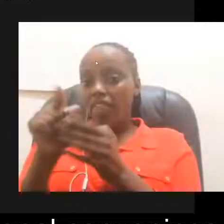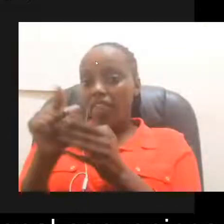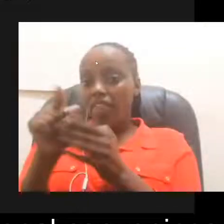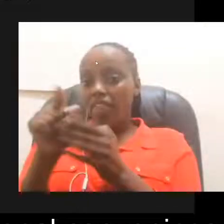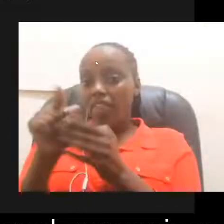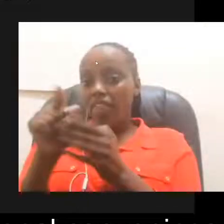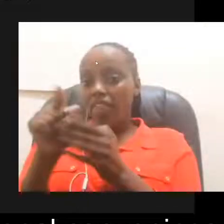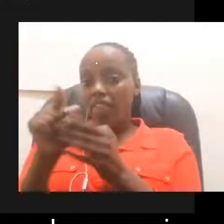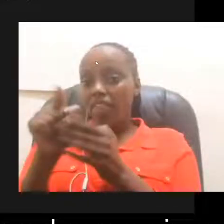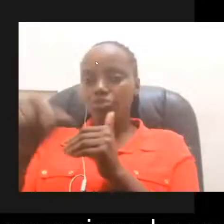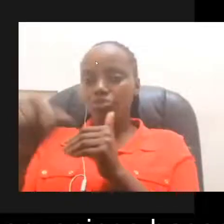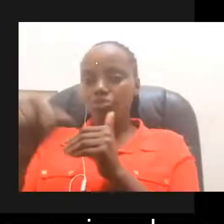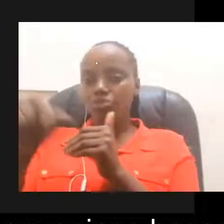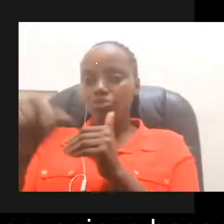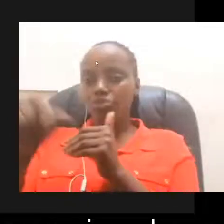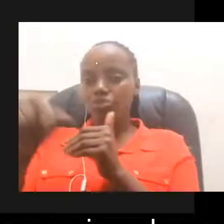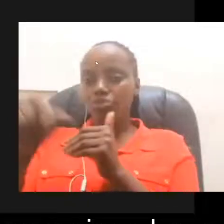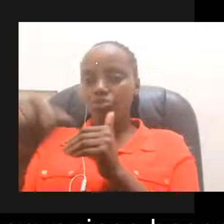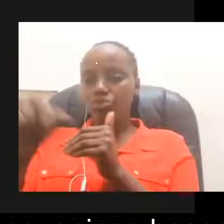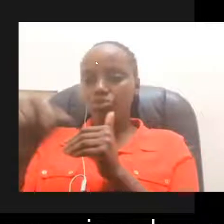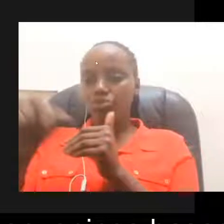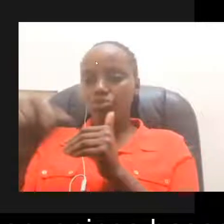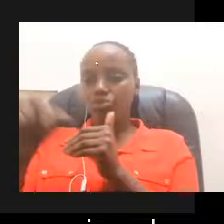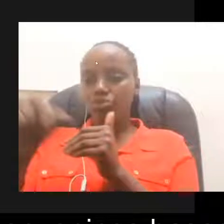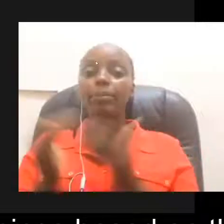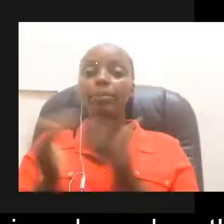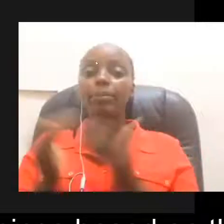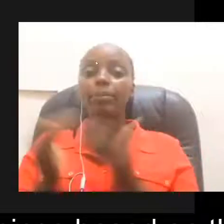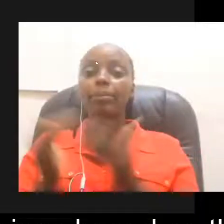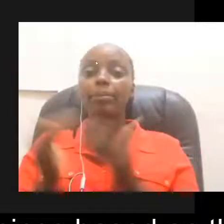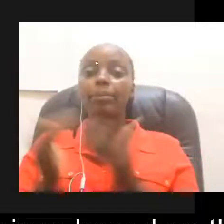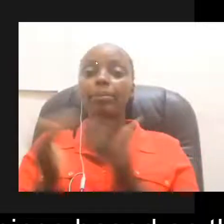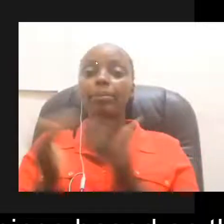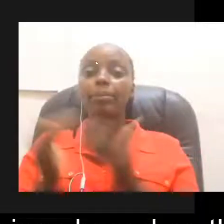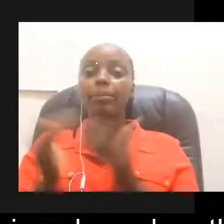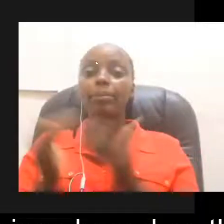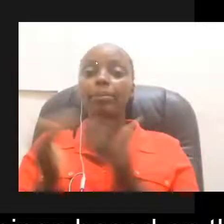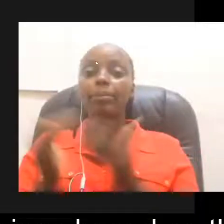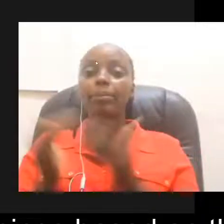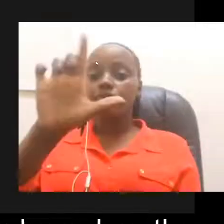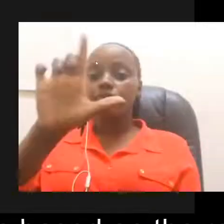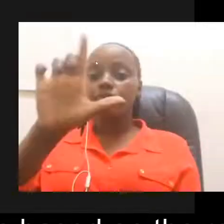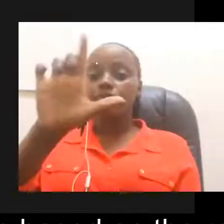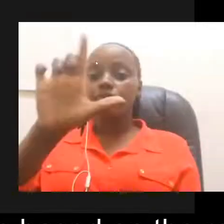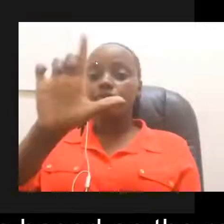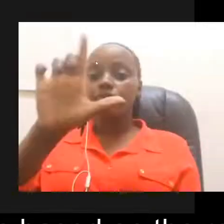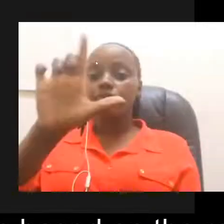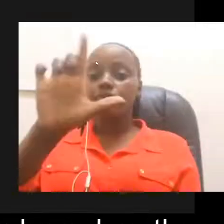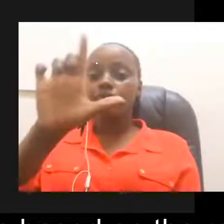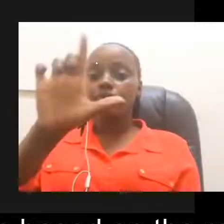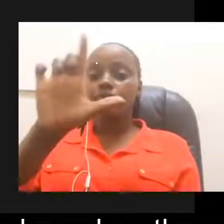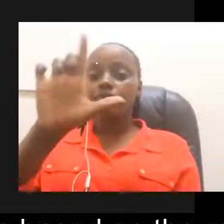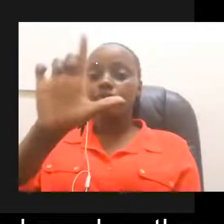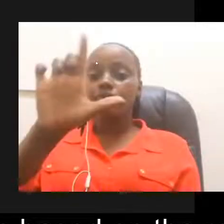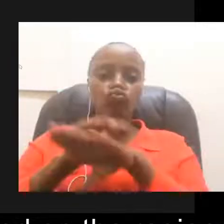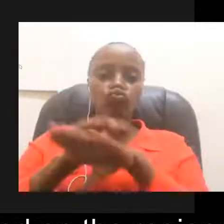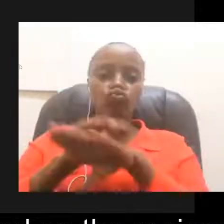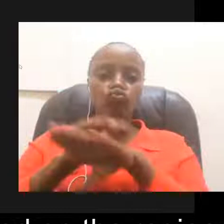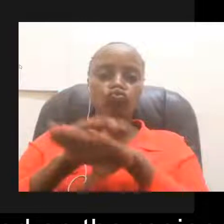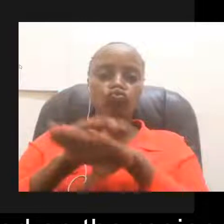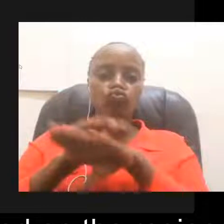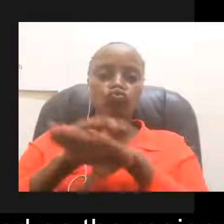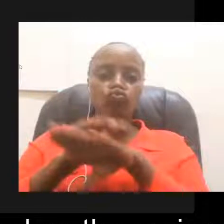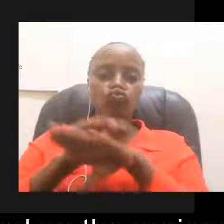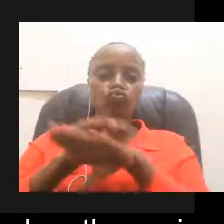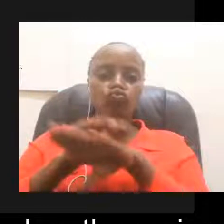much. Thank you very much, Cleophas, for those very good remarks. We hope that we'll